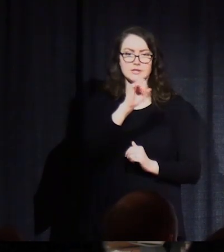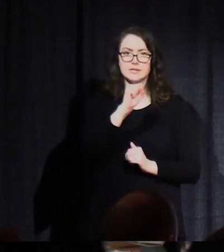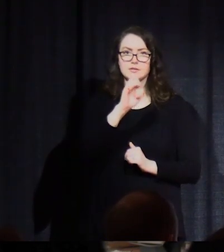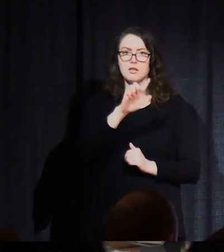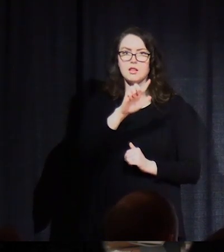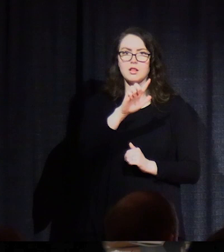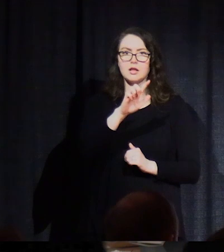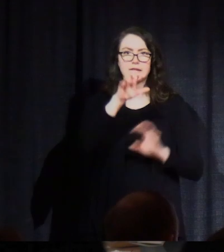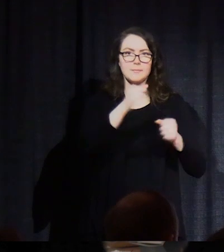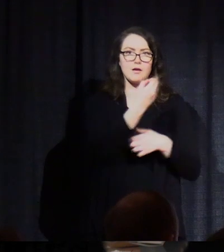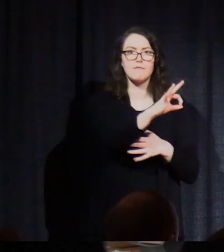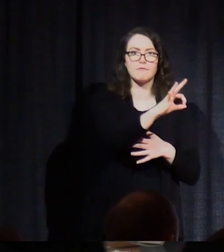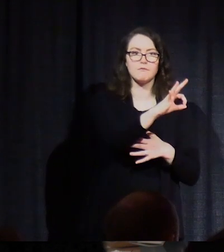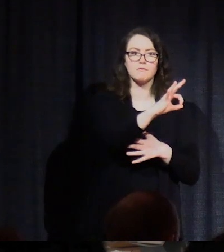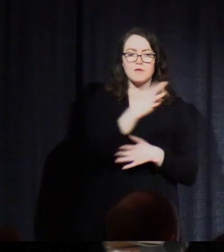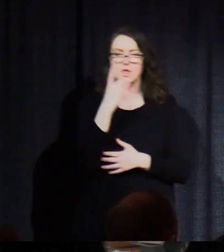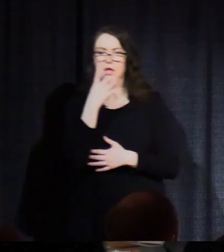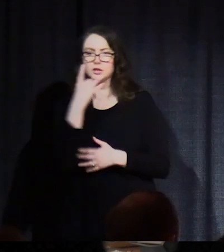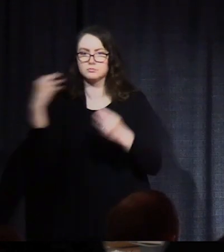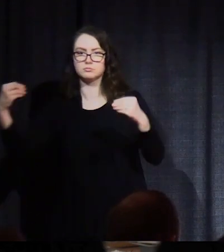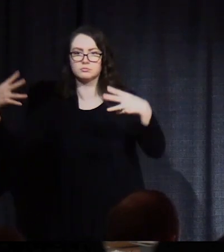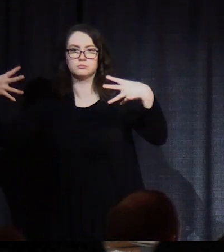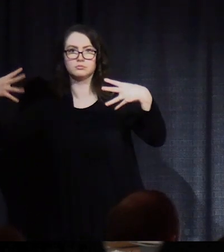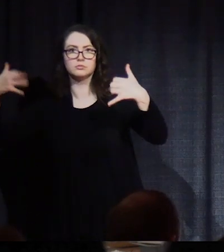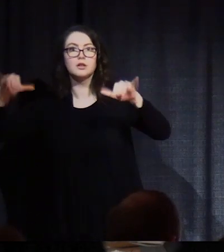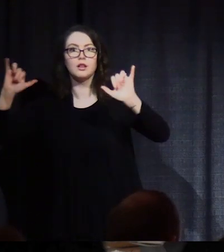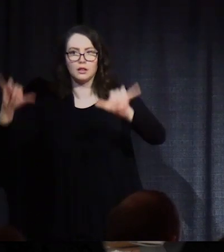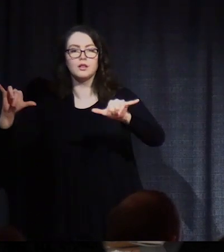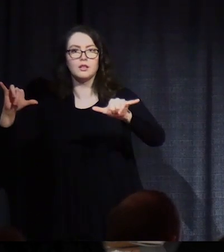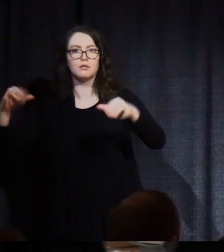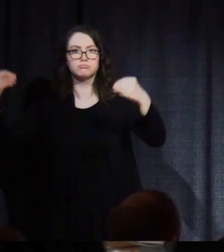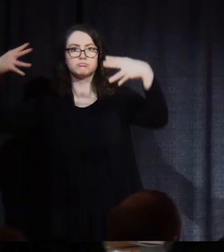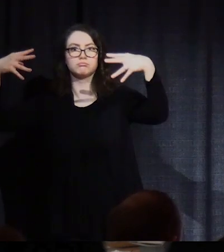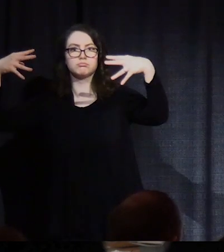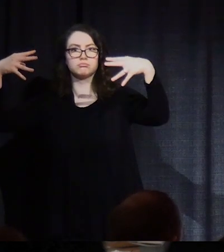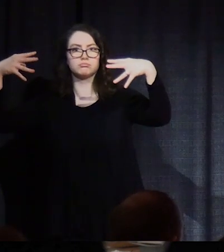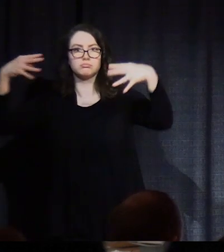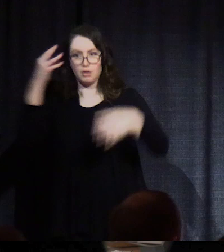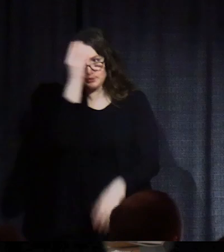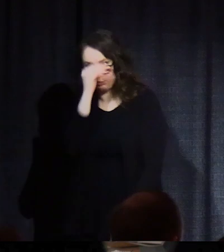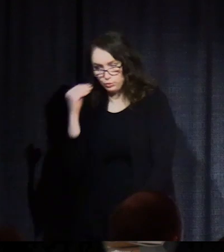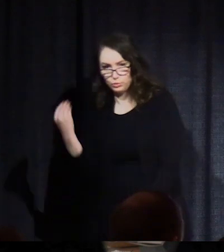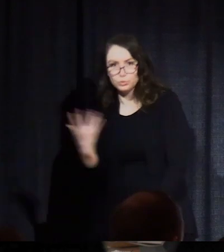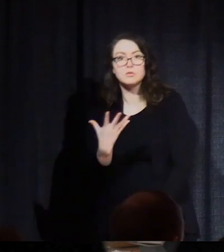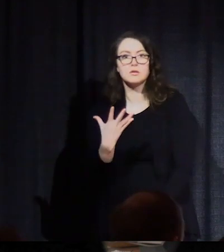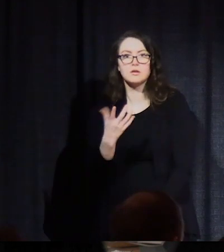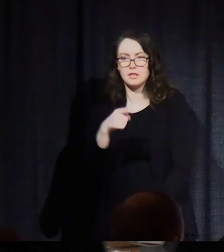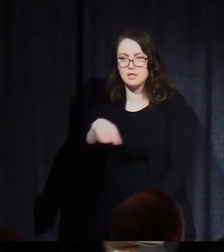keeping the lights on. And I told them they were one of the very few communities in the world that could say